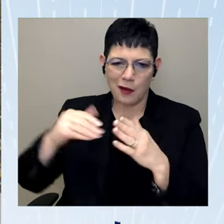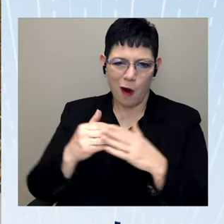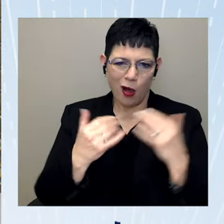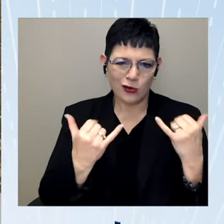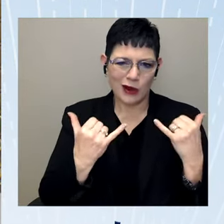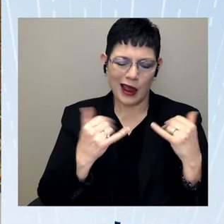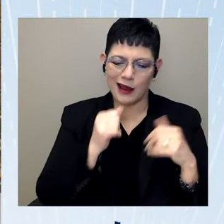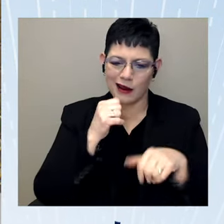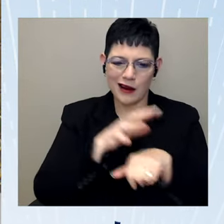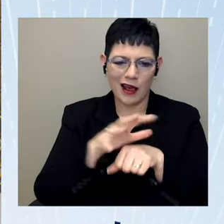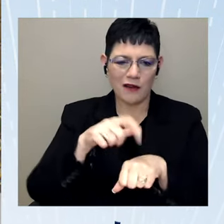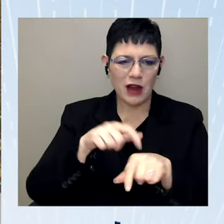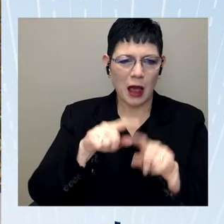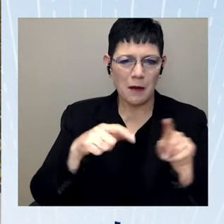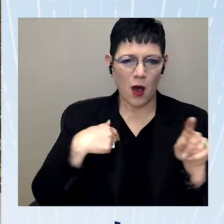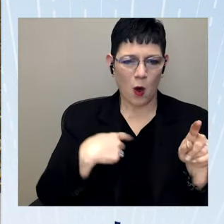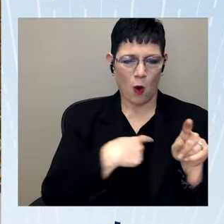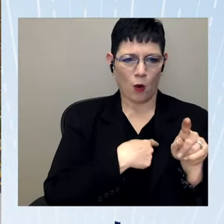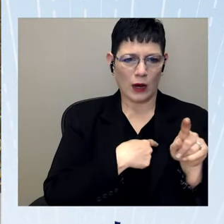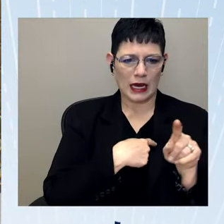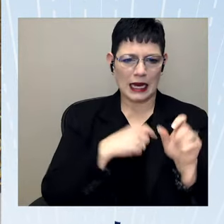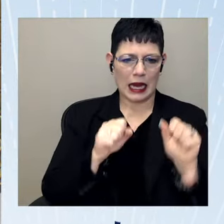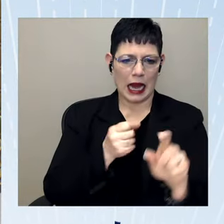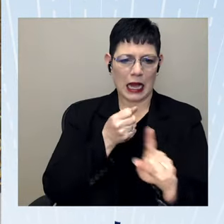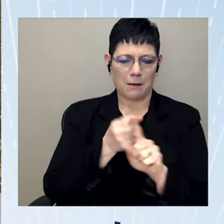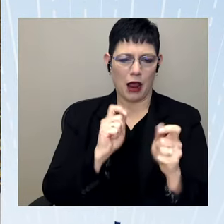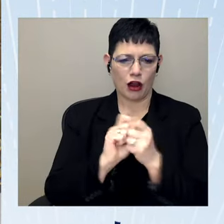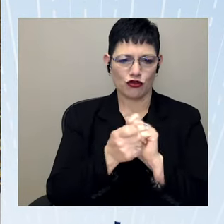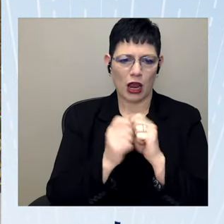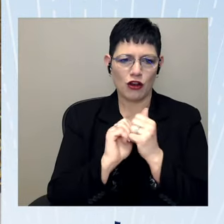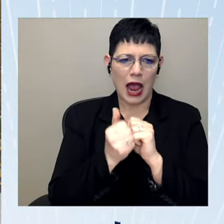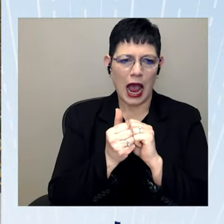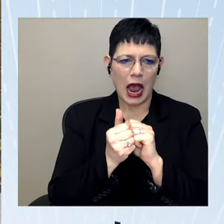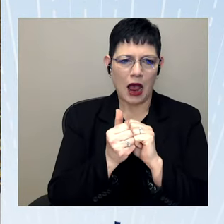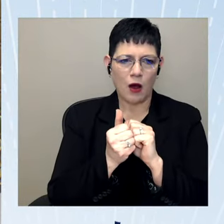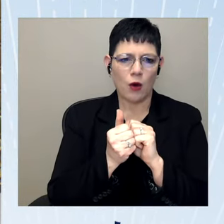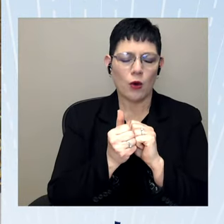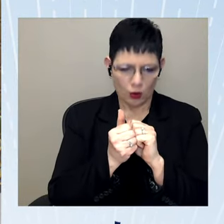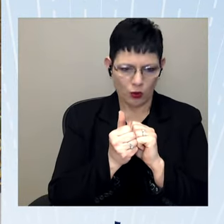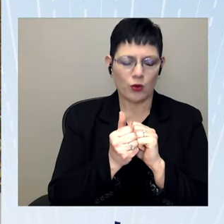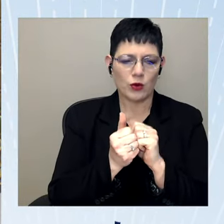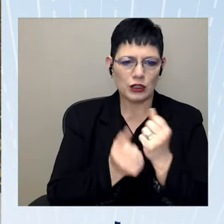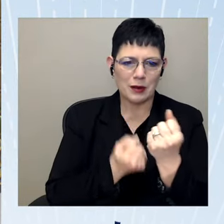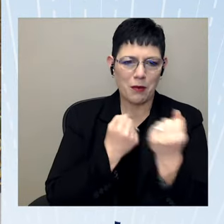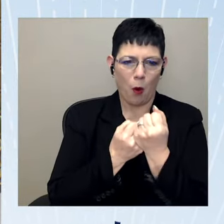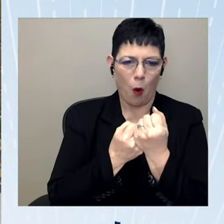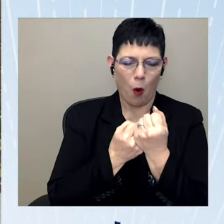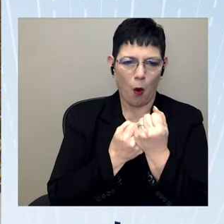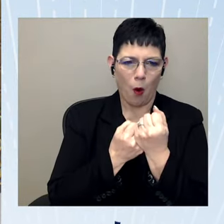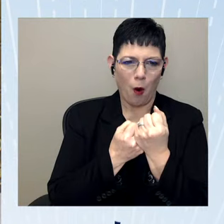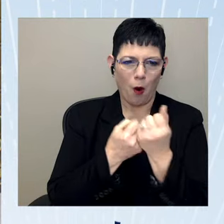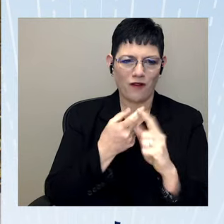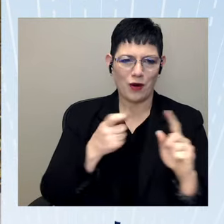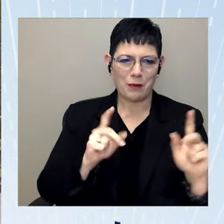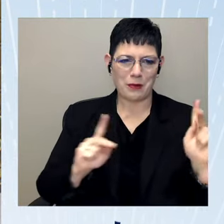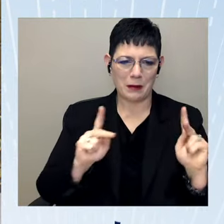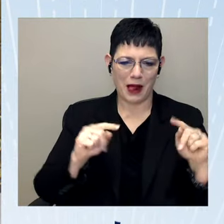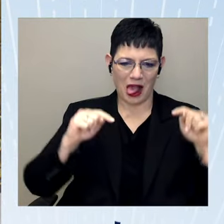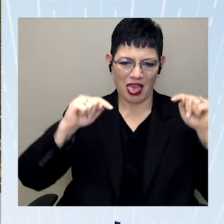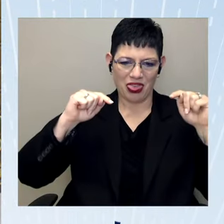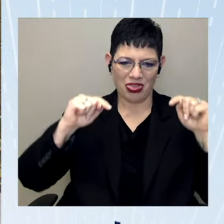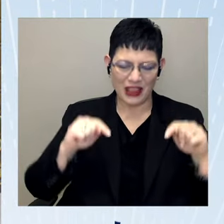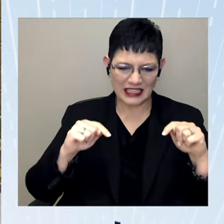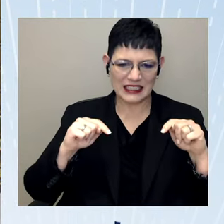we make change when we have ideas and a movement behind them, and this is a movement that is building